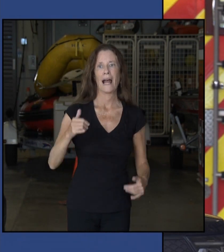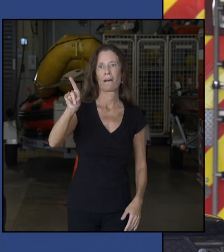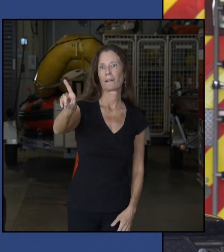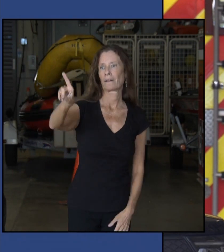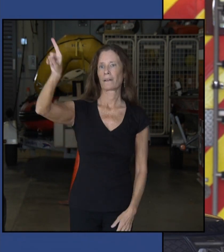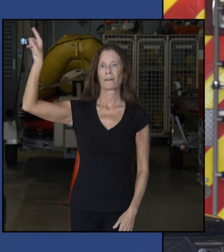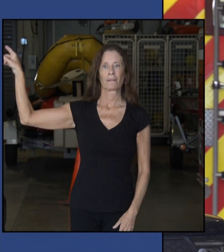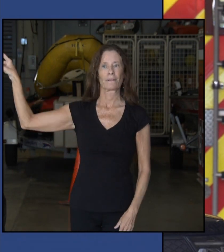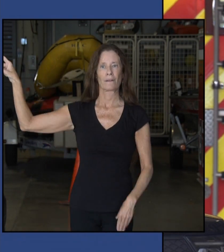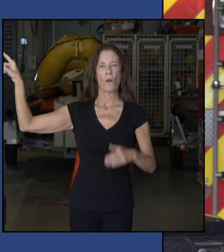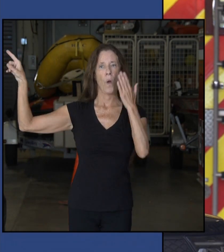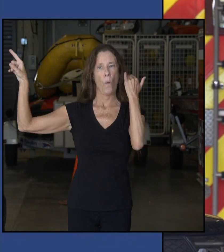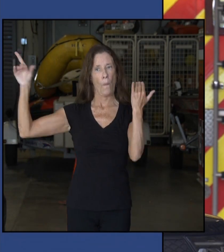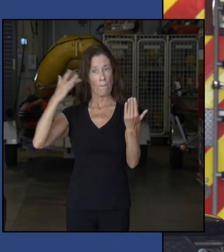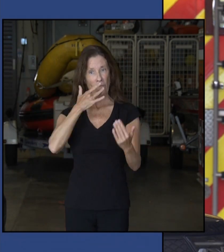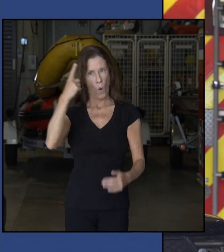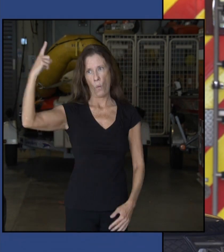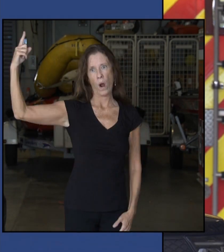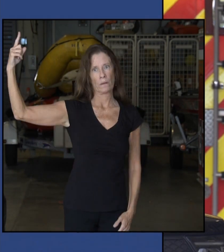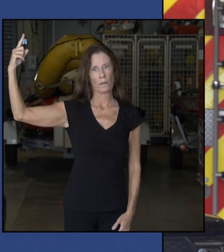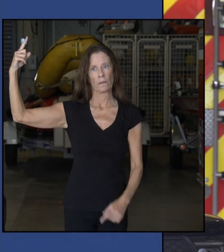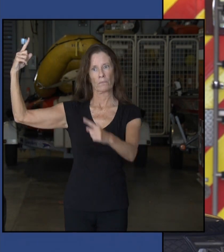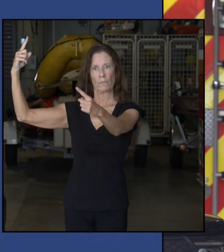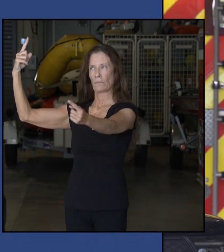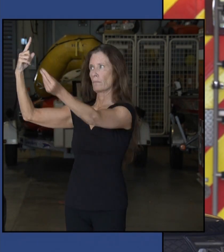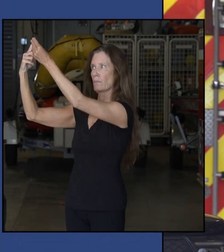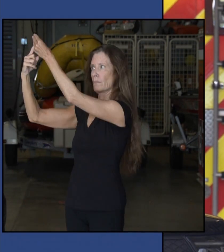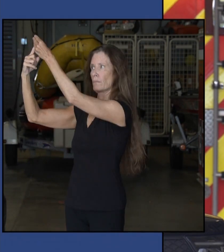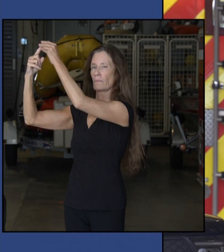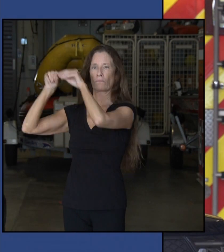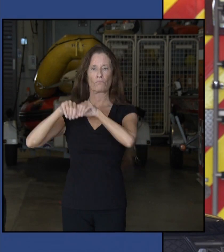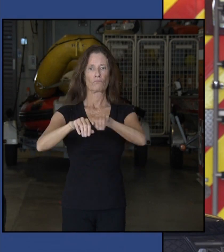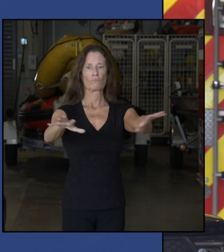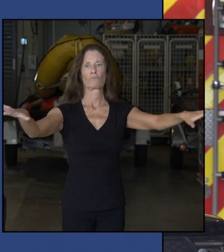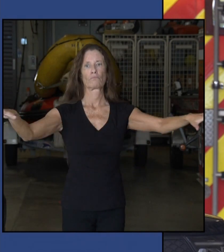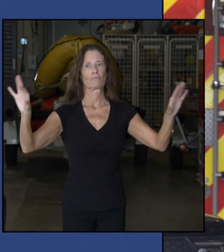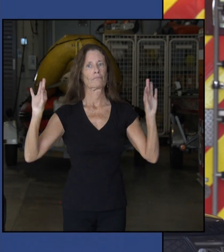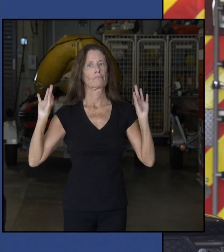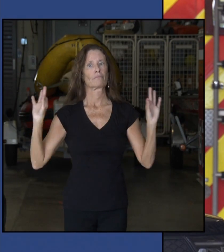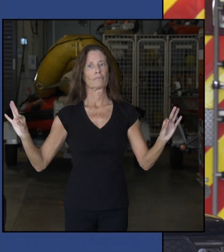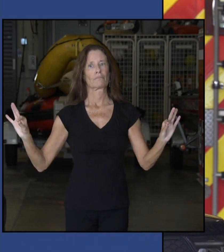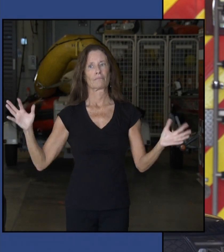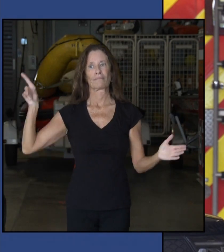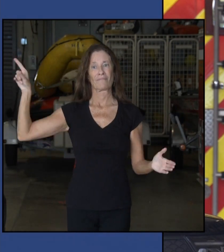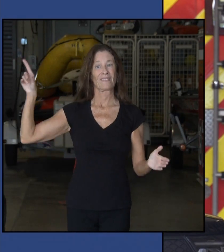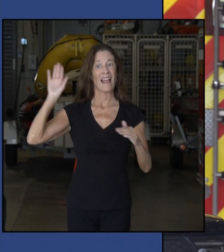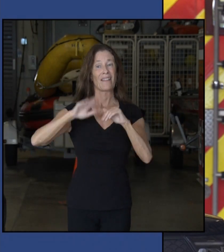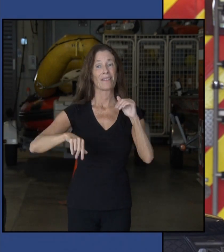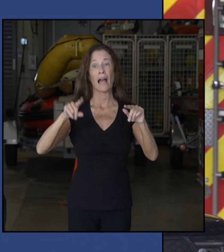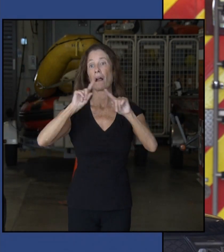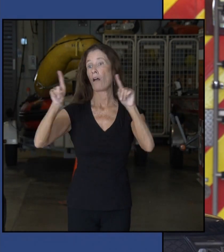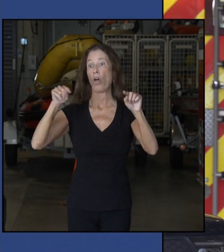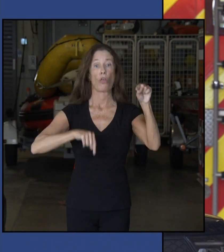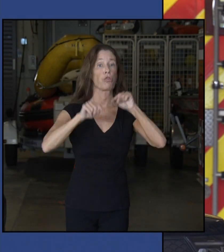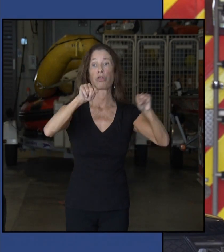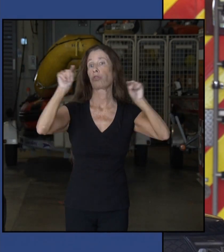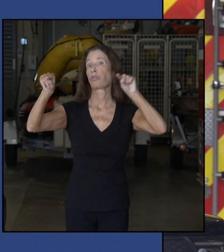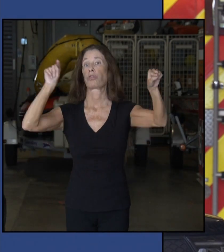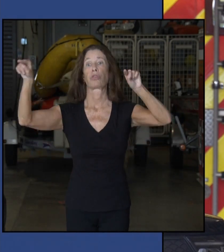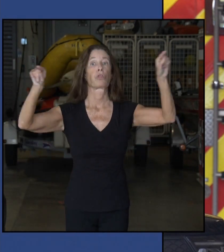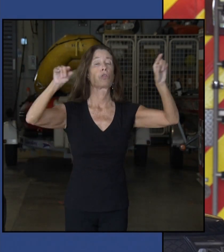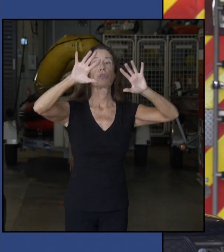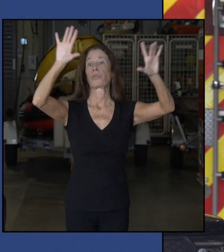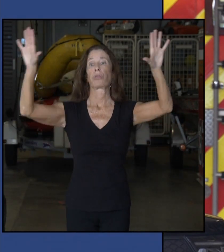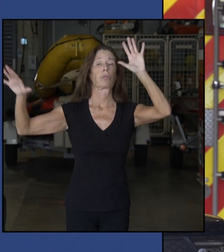one data system for the Department of Health and Human Services and the White House Task Force, we're now using that same White House Task